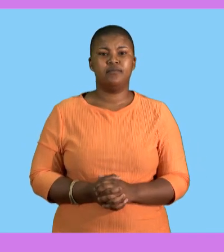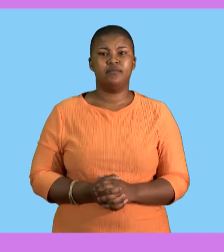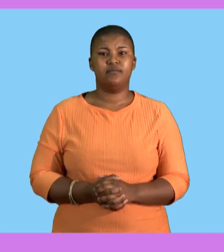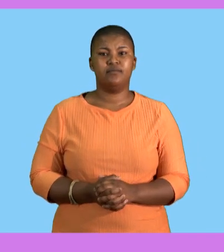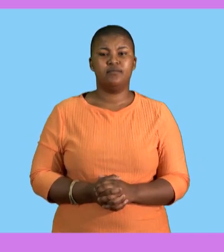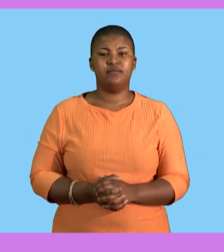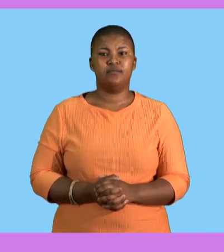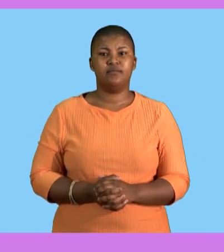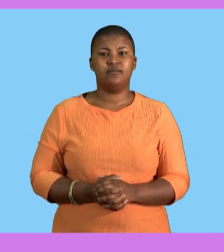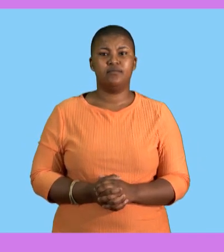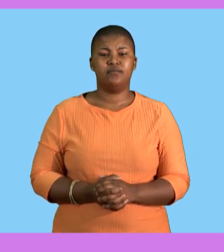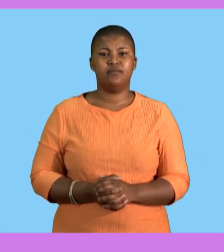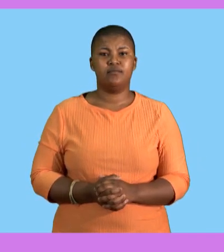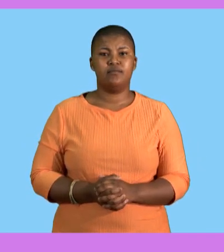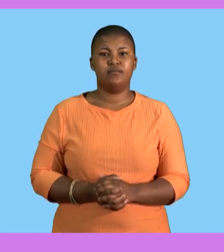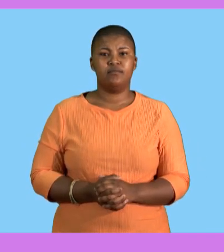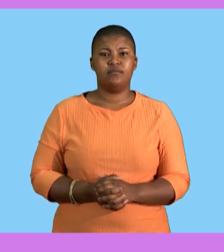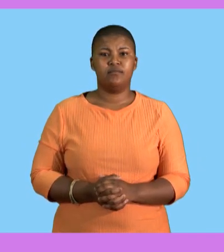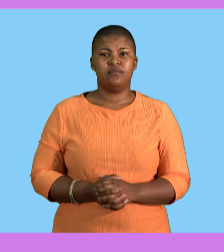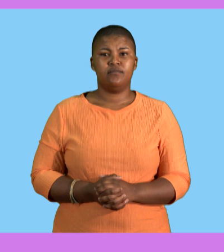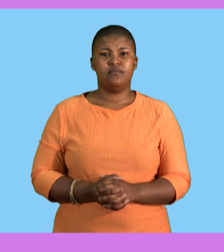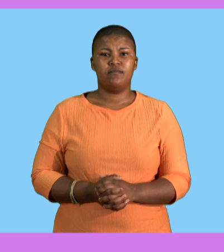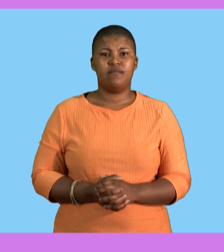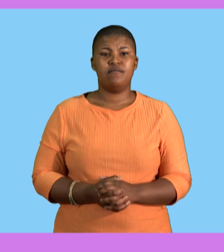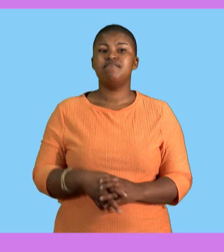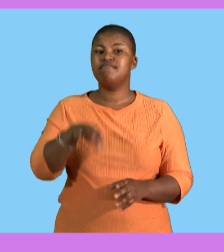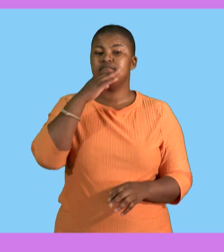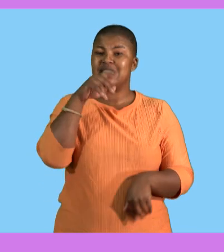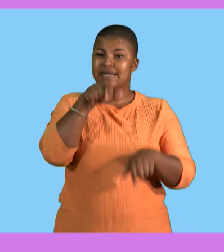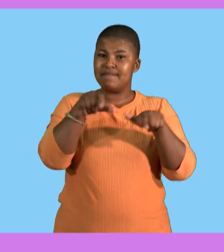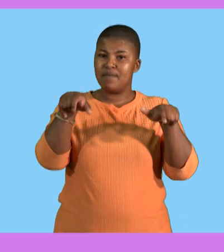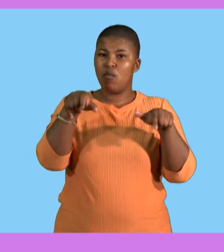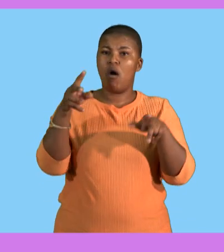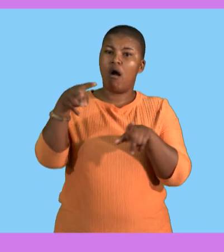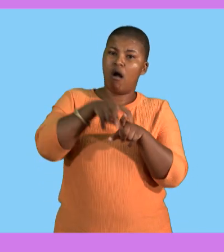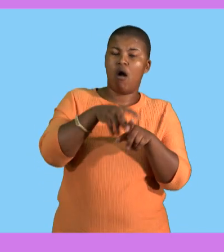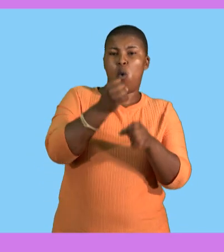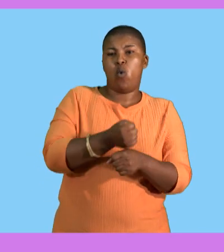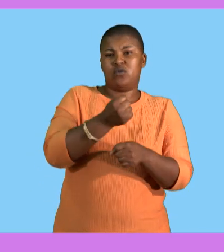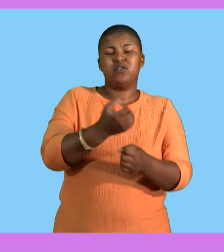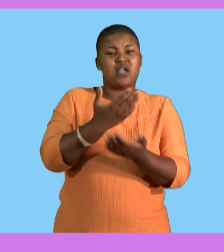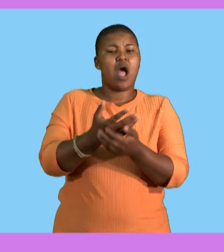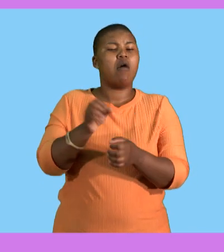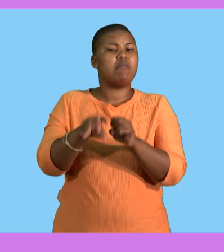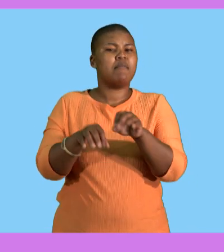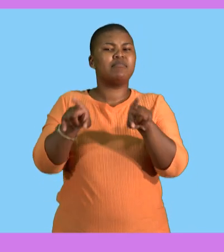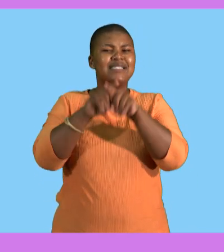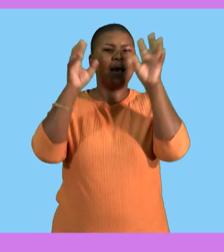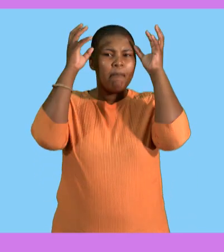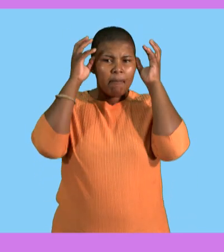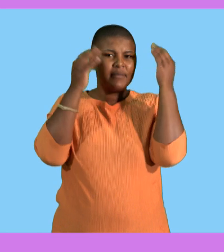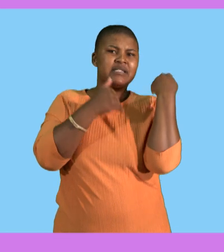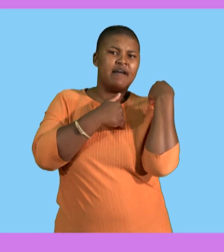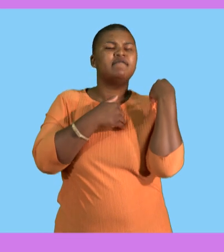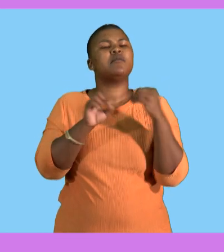for the horse riders to store their own stuff, and also their helmets that can also be stored